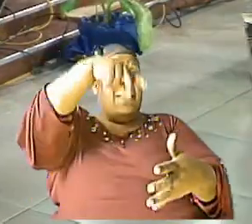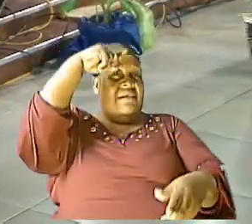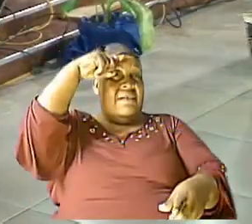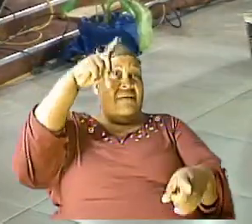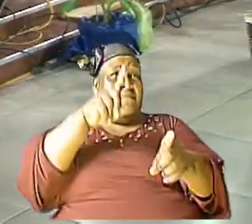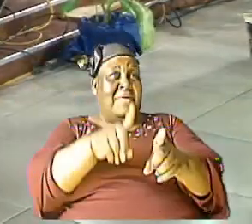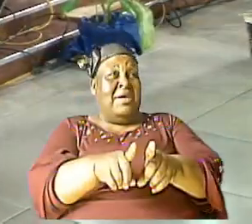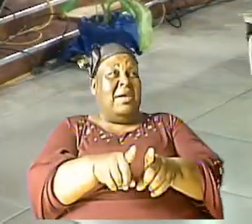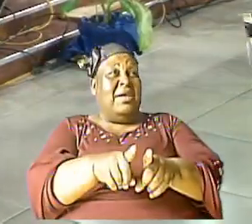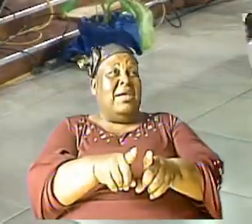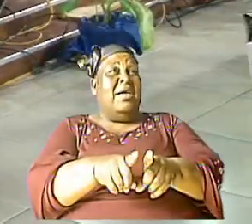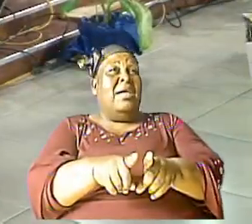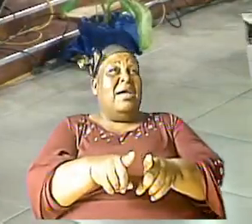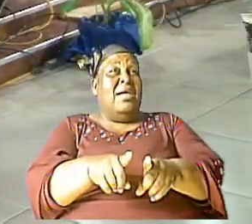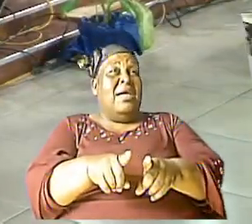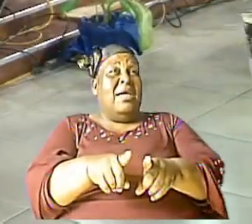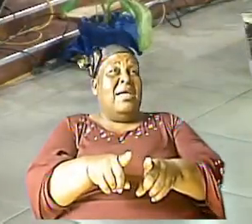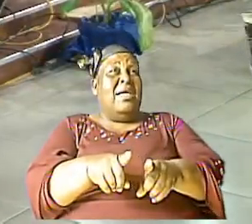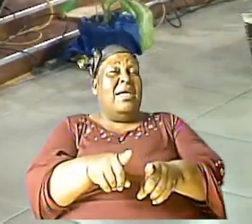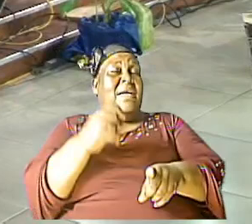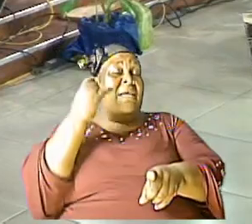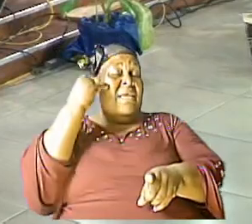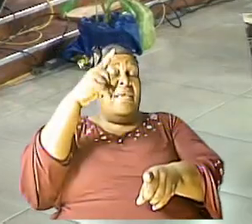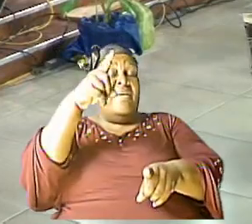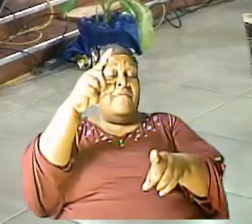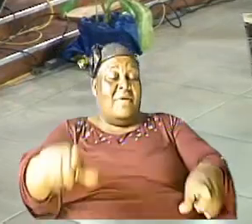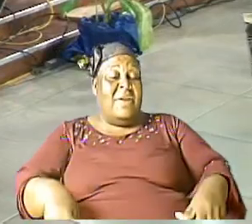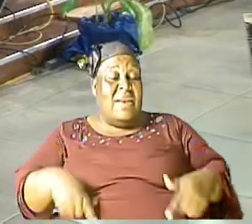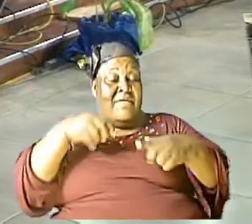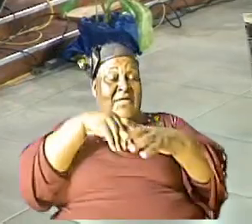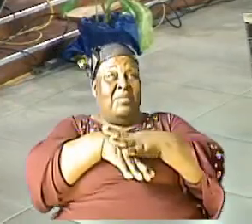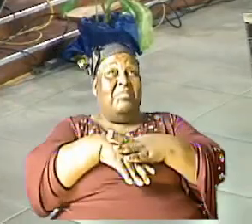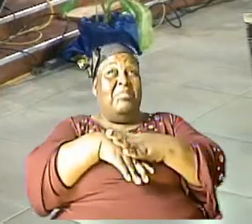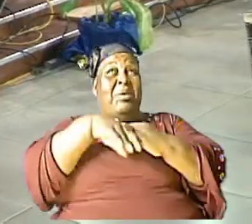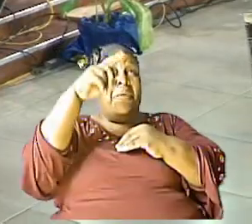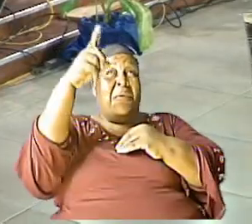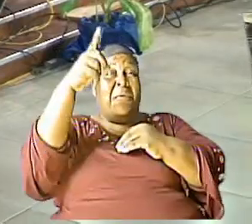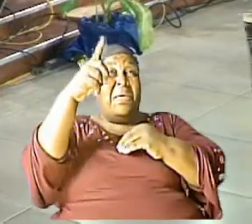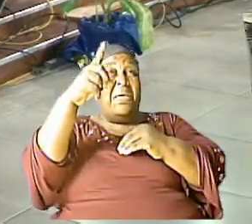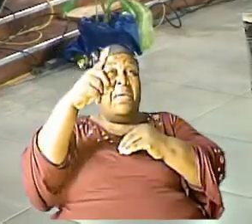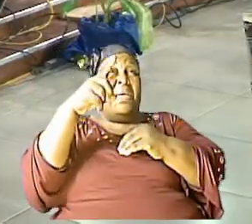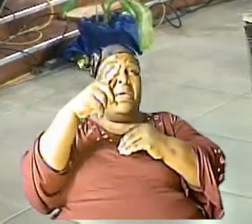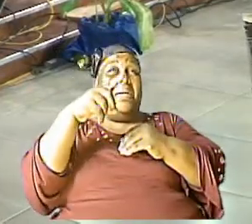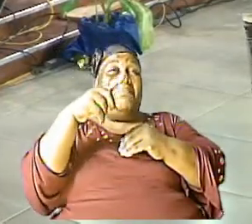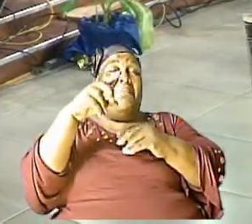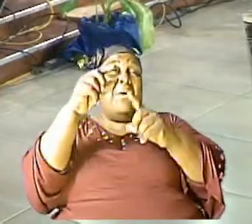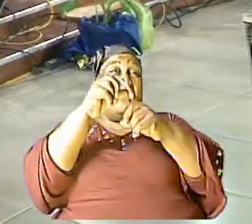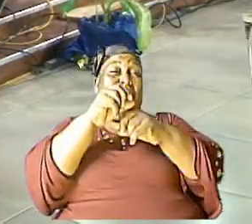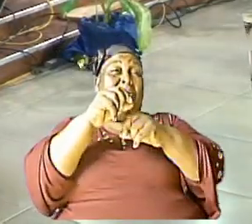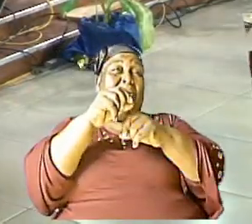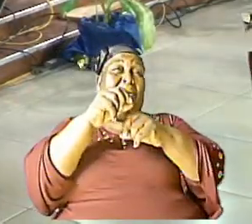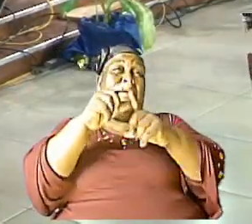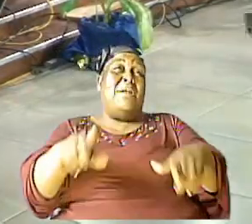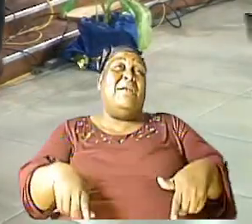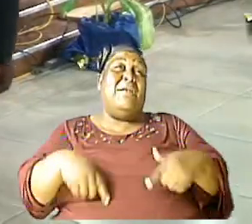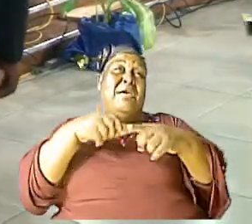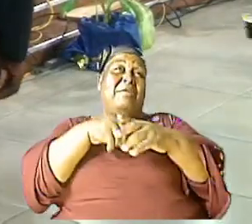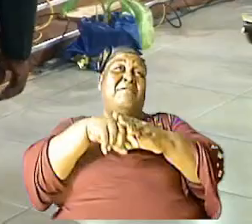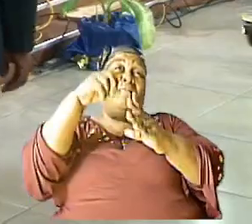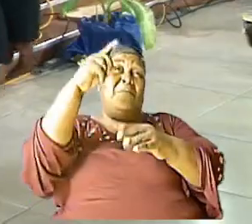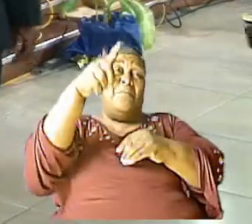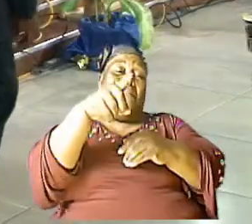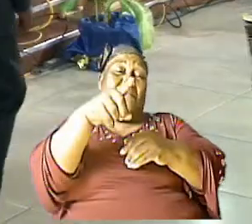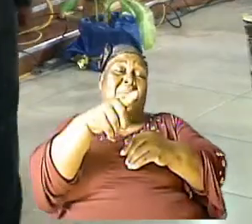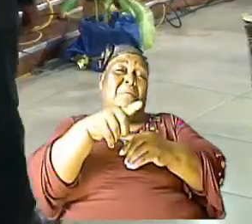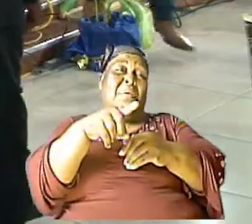God. If you abide in me and my word abide in you, you shall ask what you will and it shall be done unto you. Praise God. We shall decree a thing and it shall